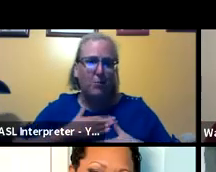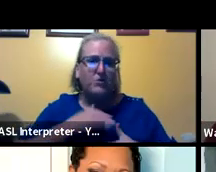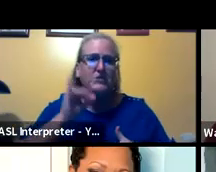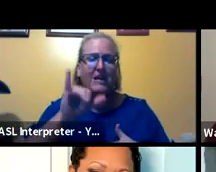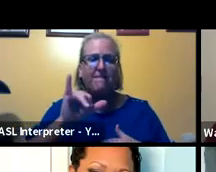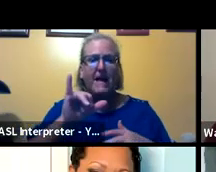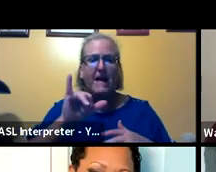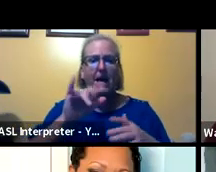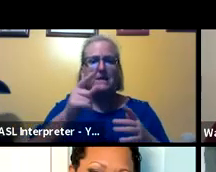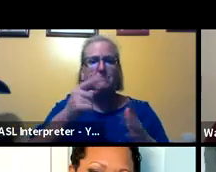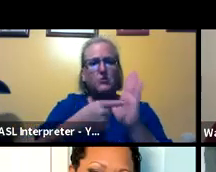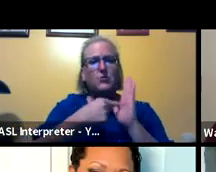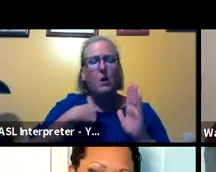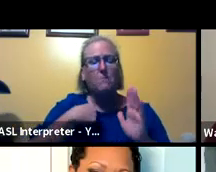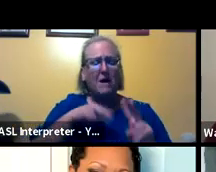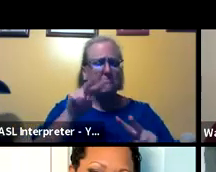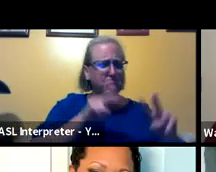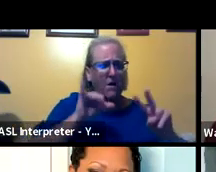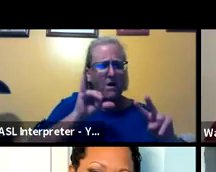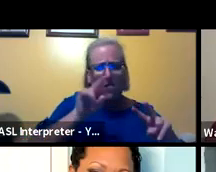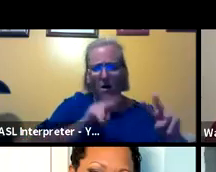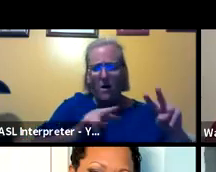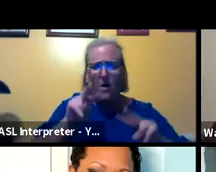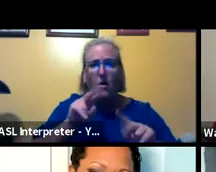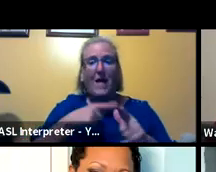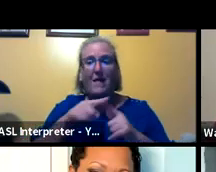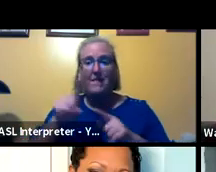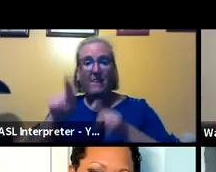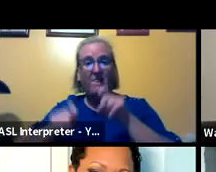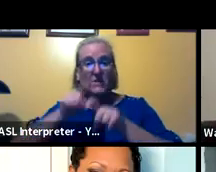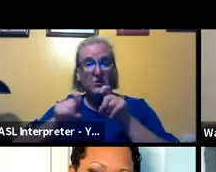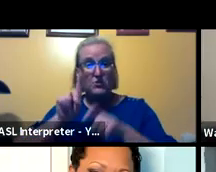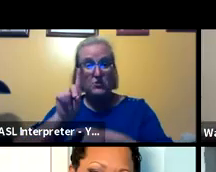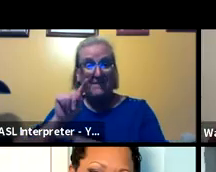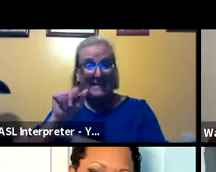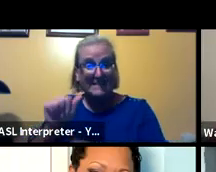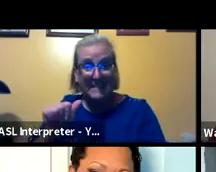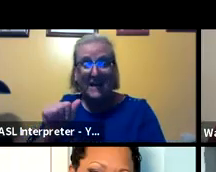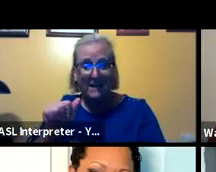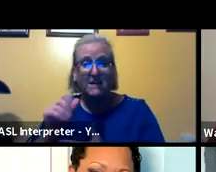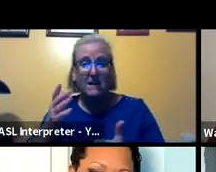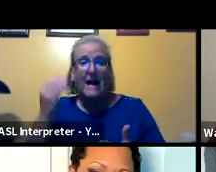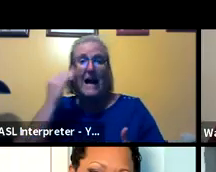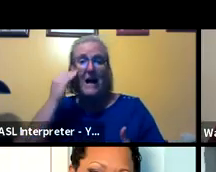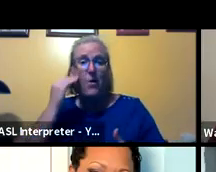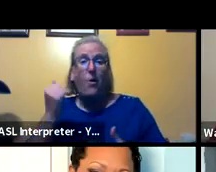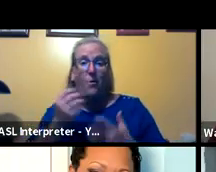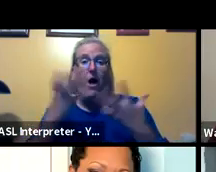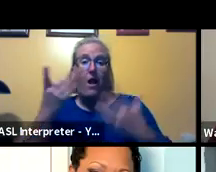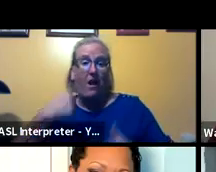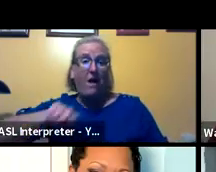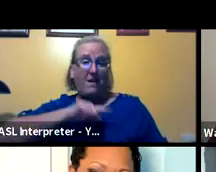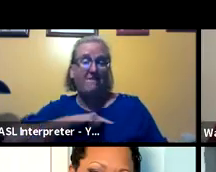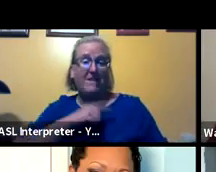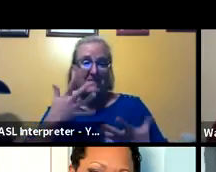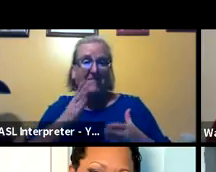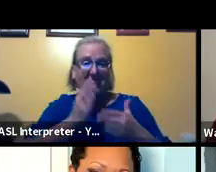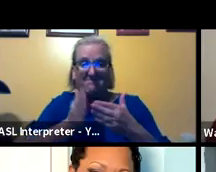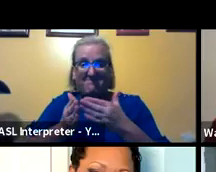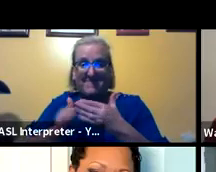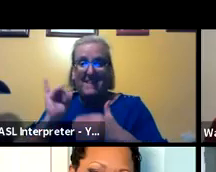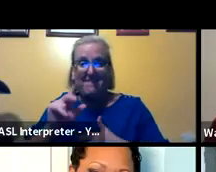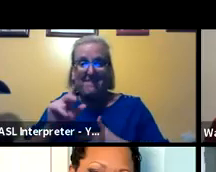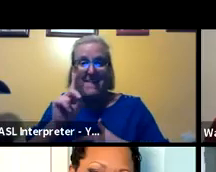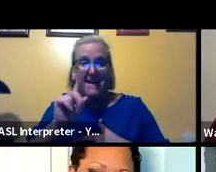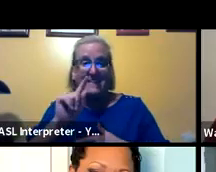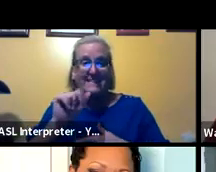and also getting that overview of that survey, the survey data. I know I participated in the survey, and a lot of us did, so it was nice seeing what everyone else in